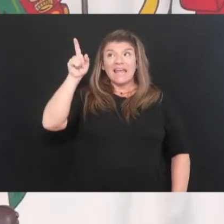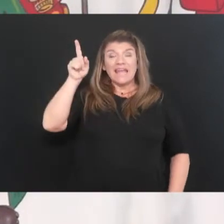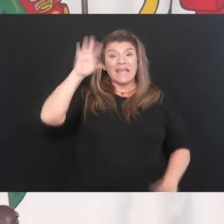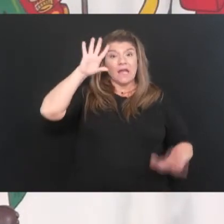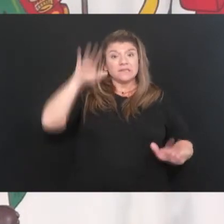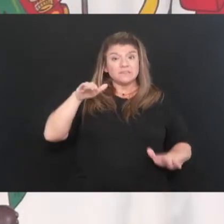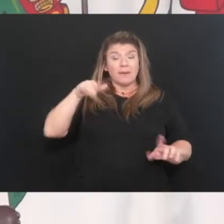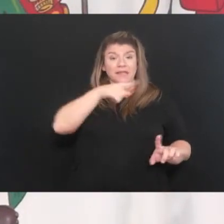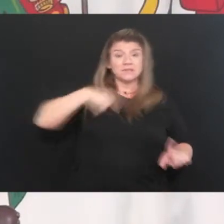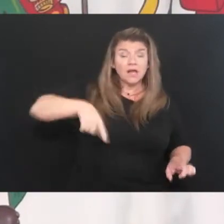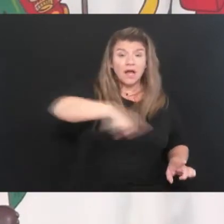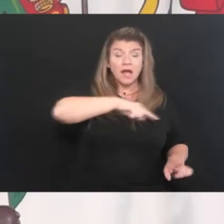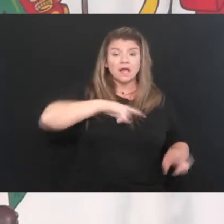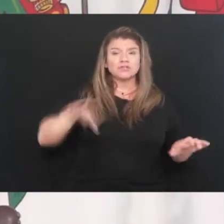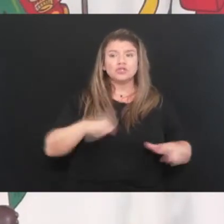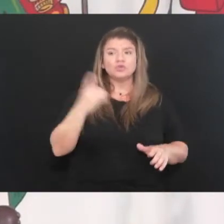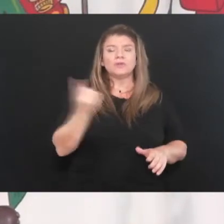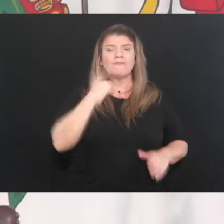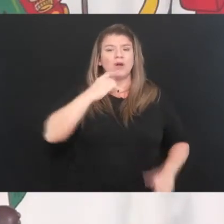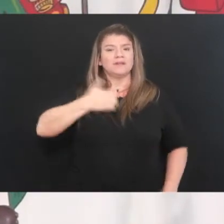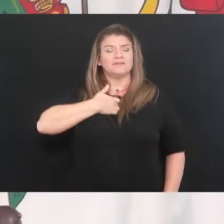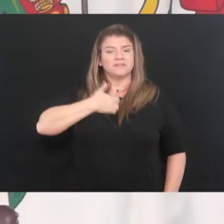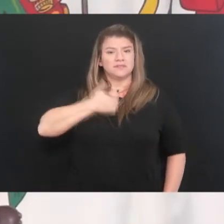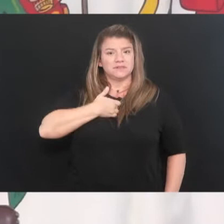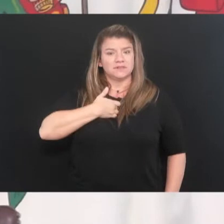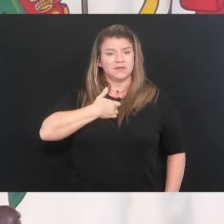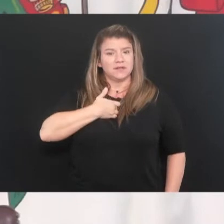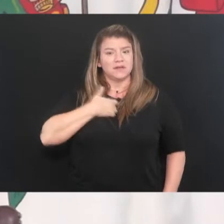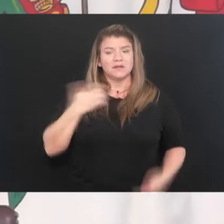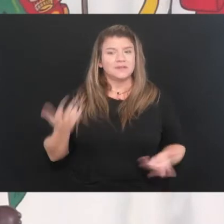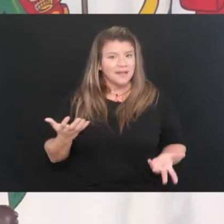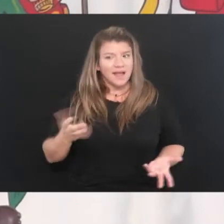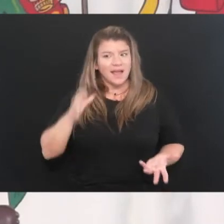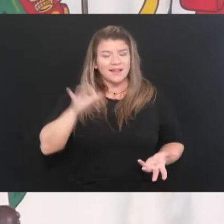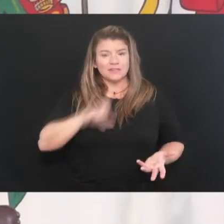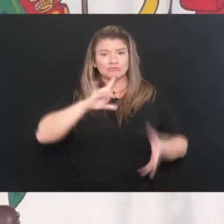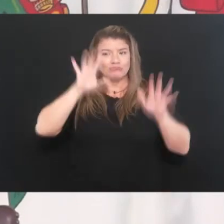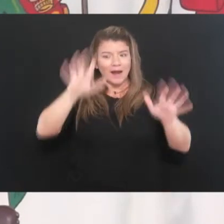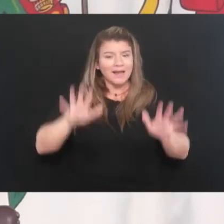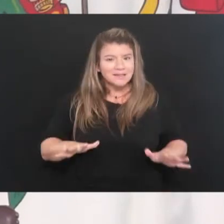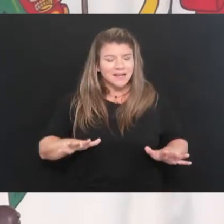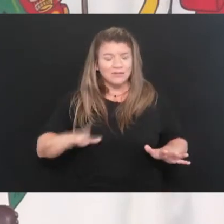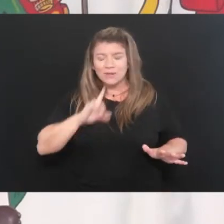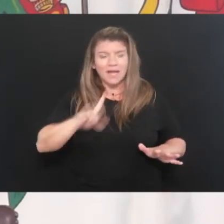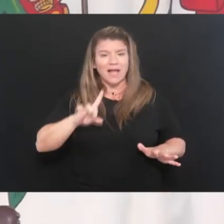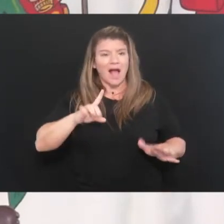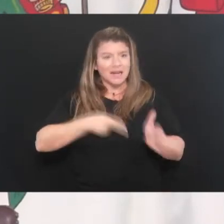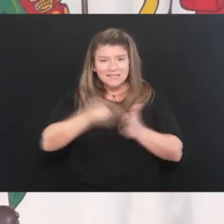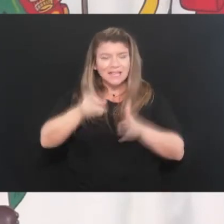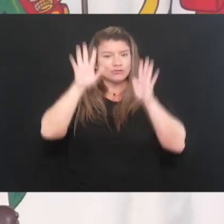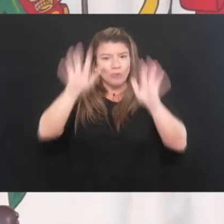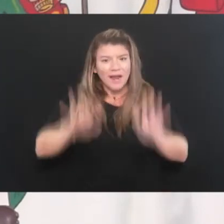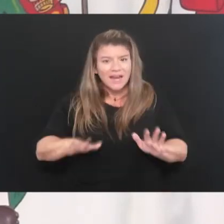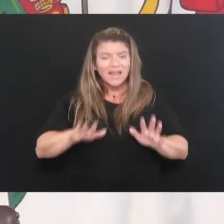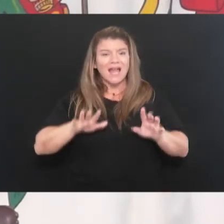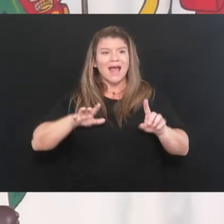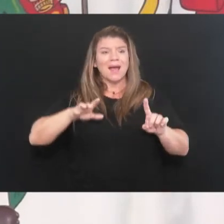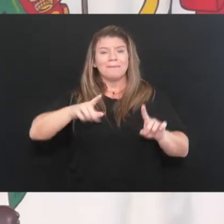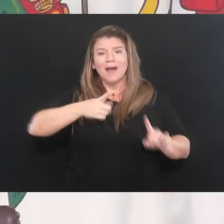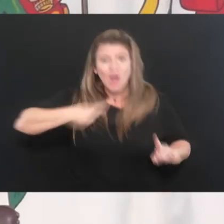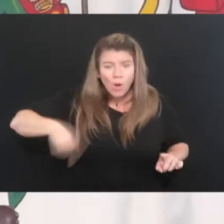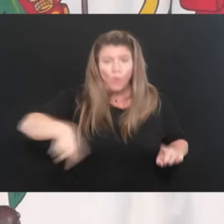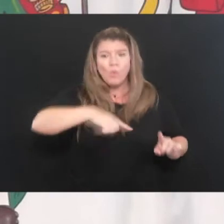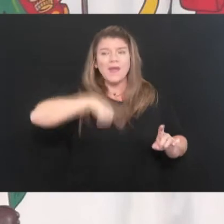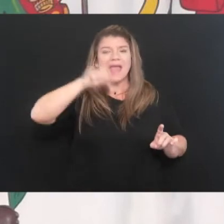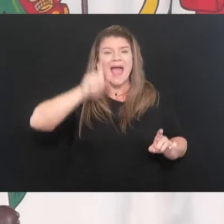to do something for ourselves. He's so great, it's unbelievable. But we have got to